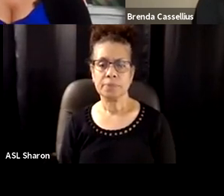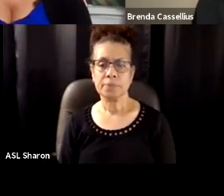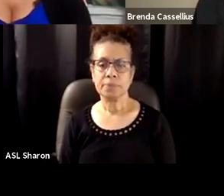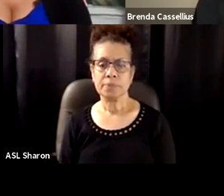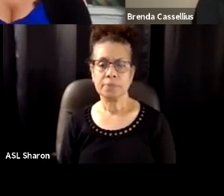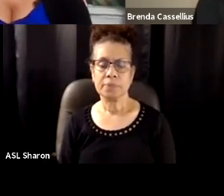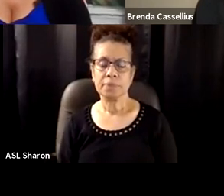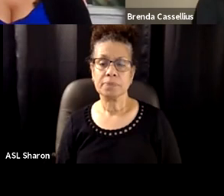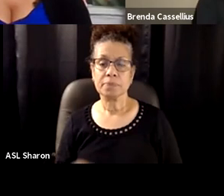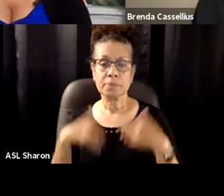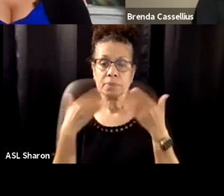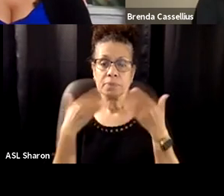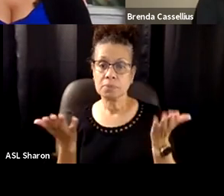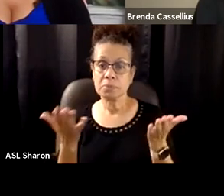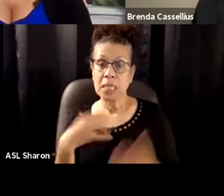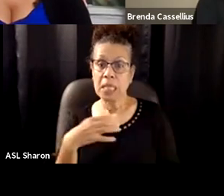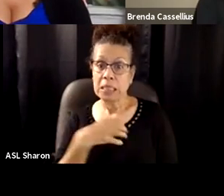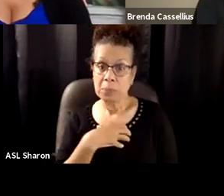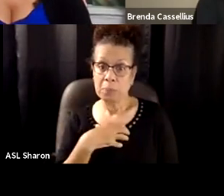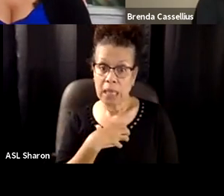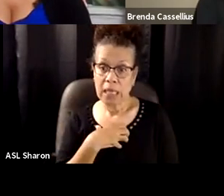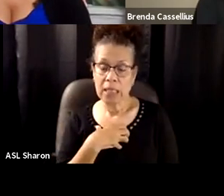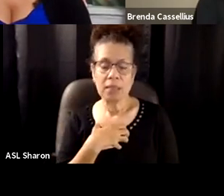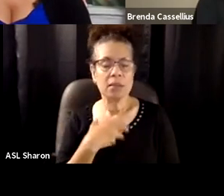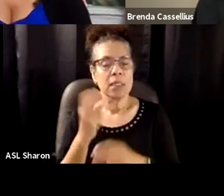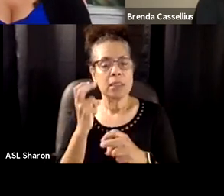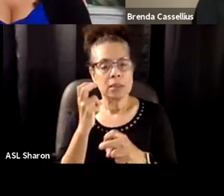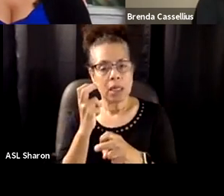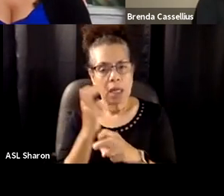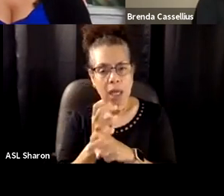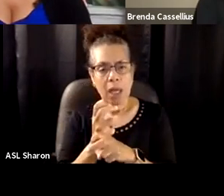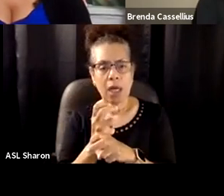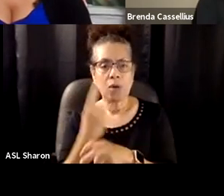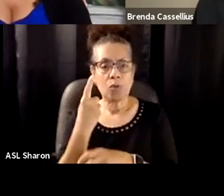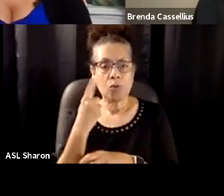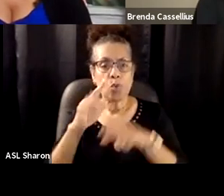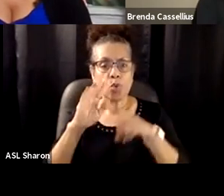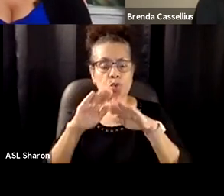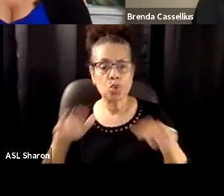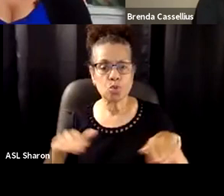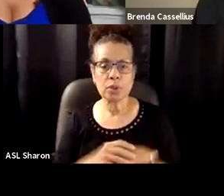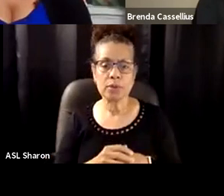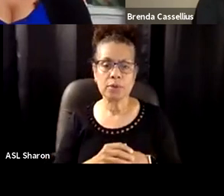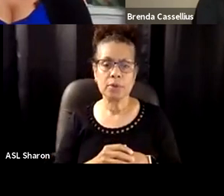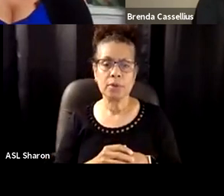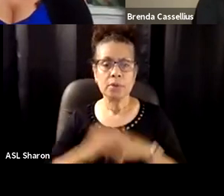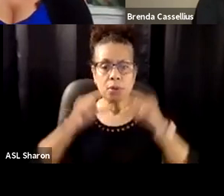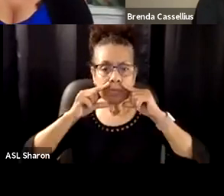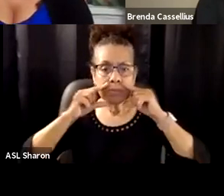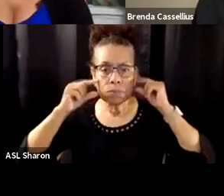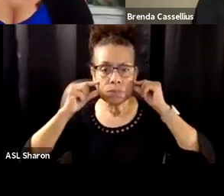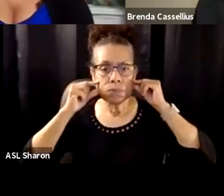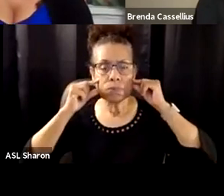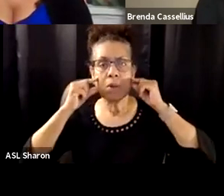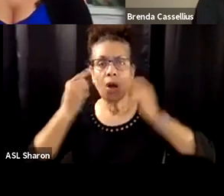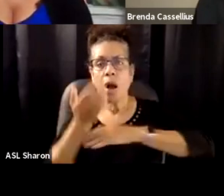and it's basically the complaint that it's very difficult for the kids to maintain the mask on